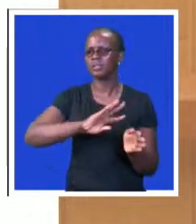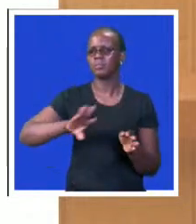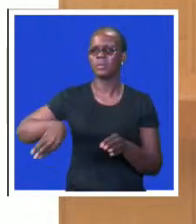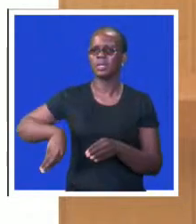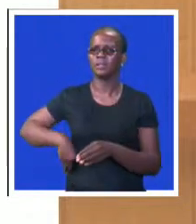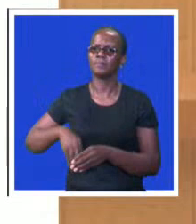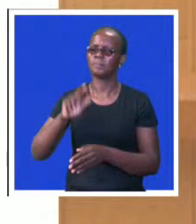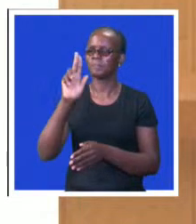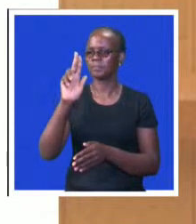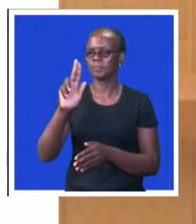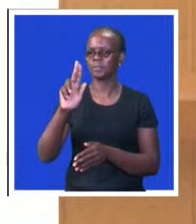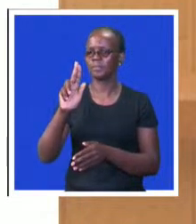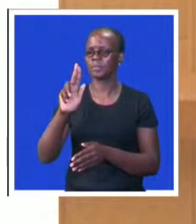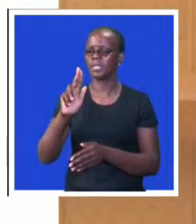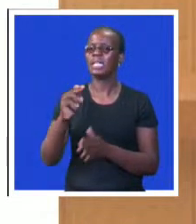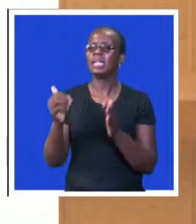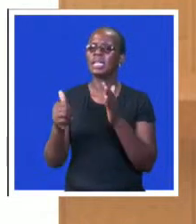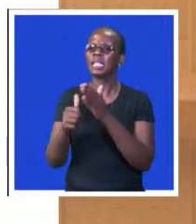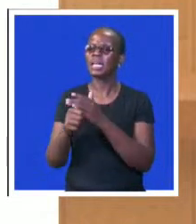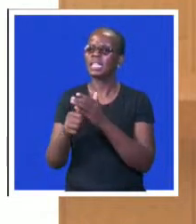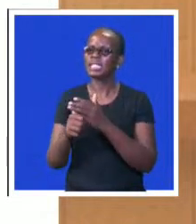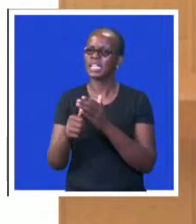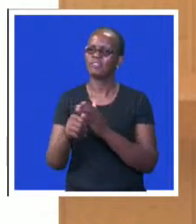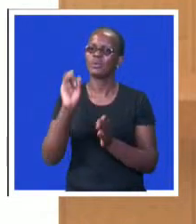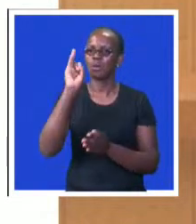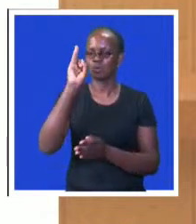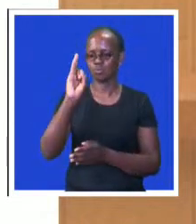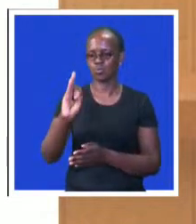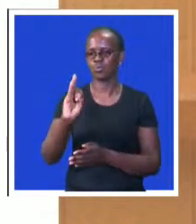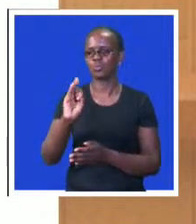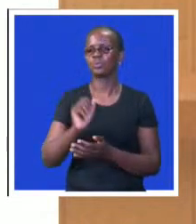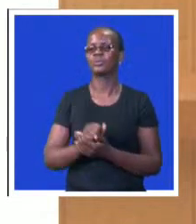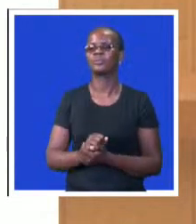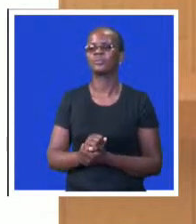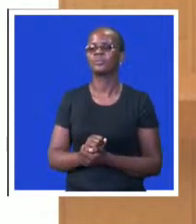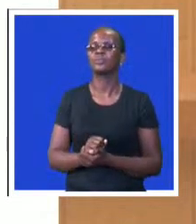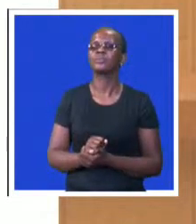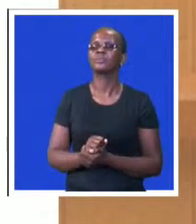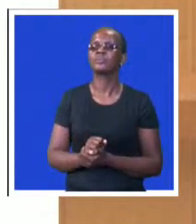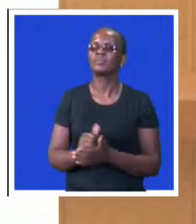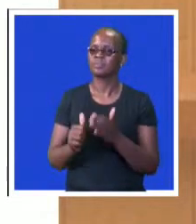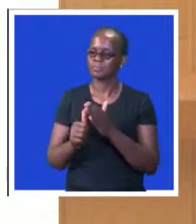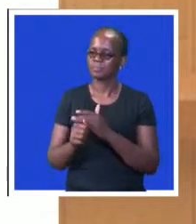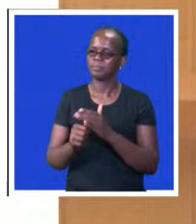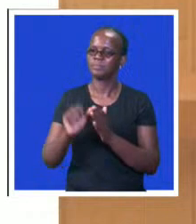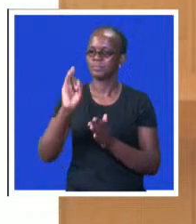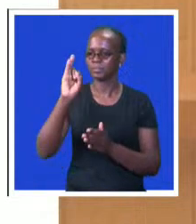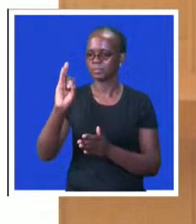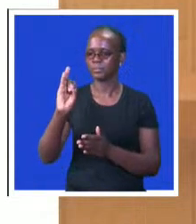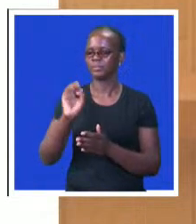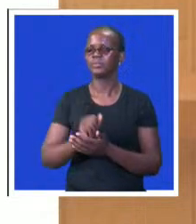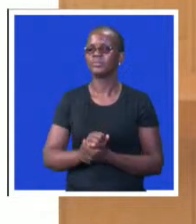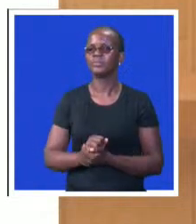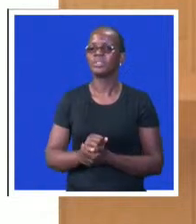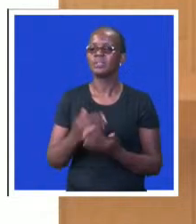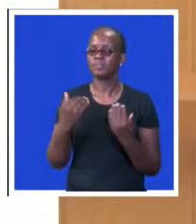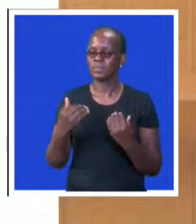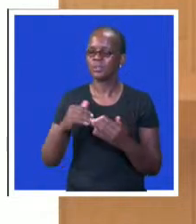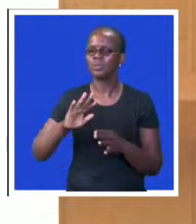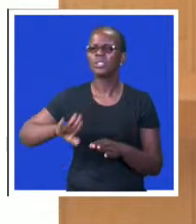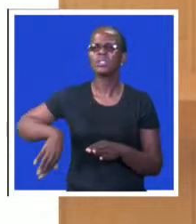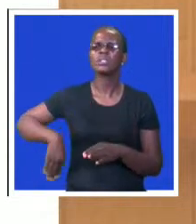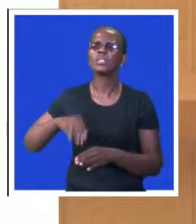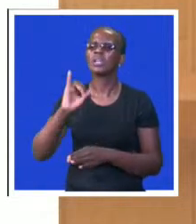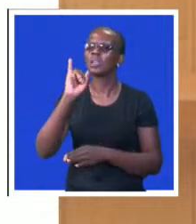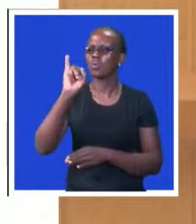8, which is going to give us 2. It is going to give us 2. Now we are left with